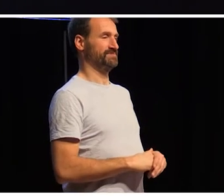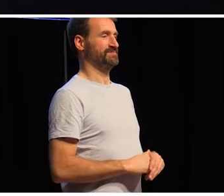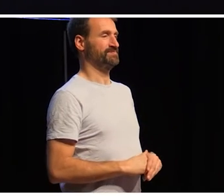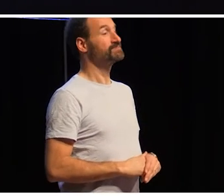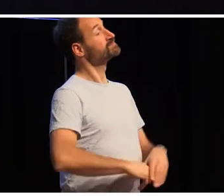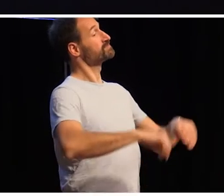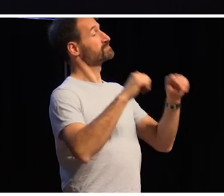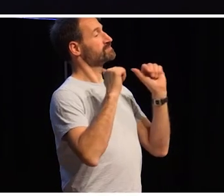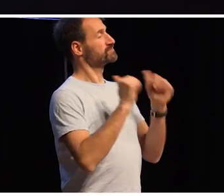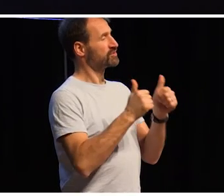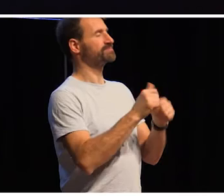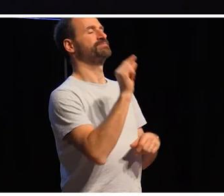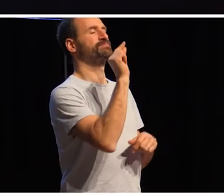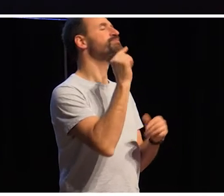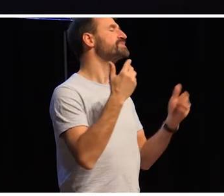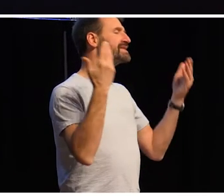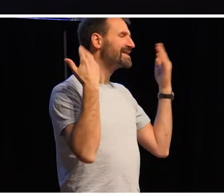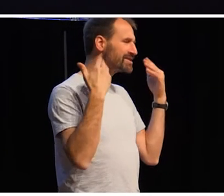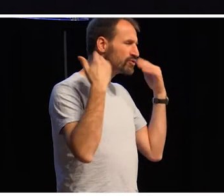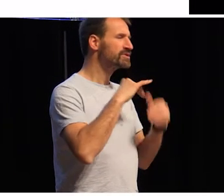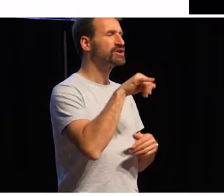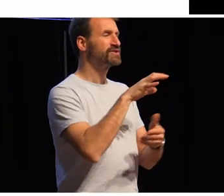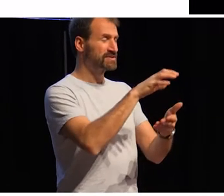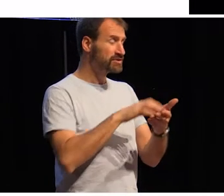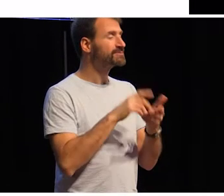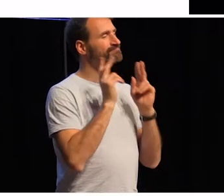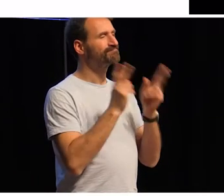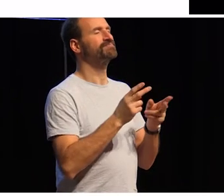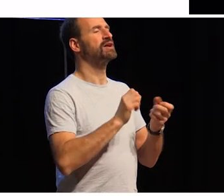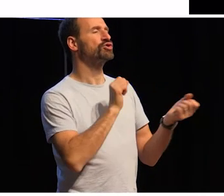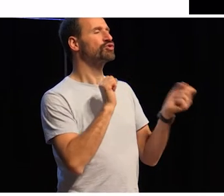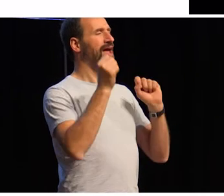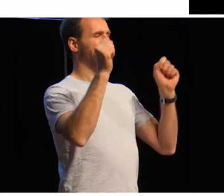All right, so a little bit of background. JavaScript is dynamically typed.